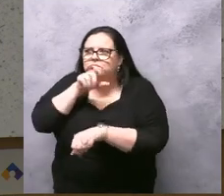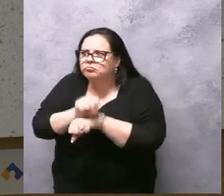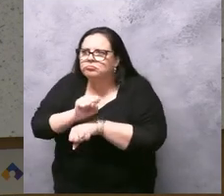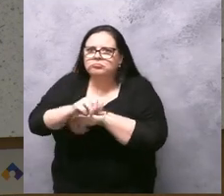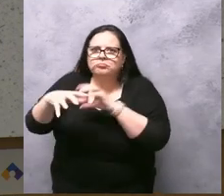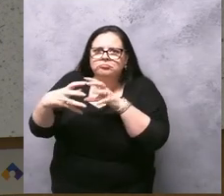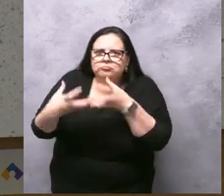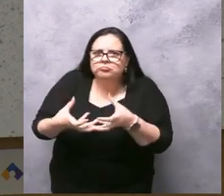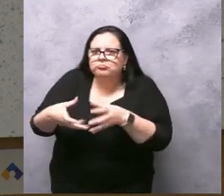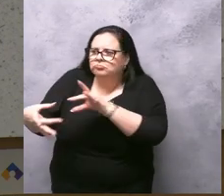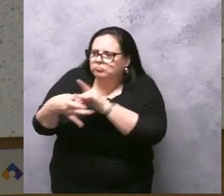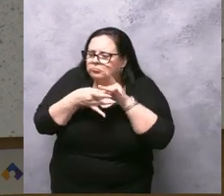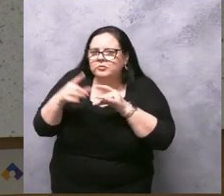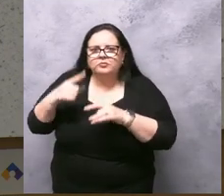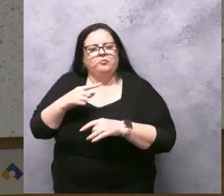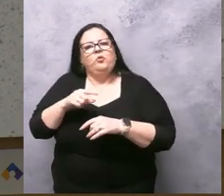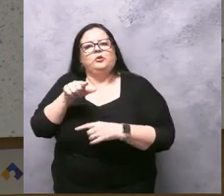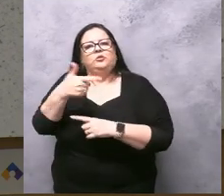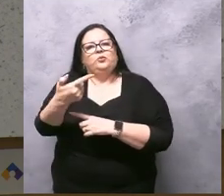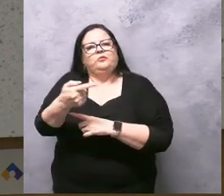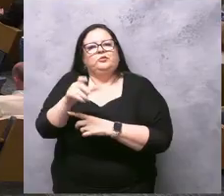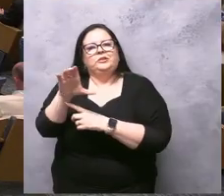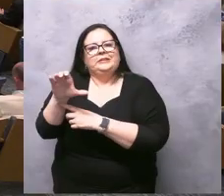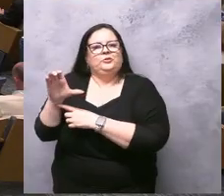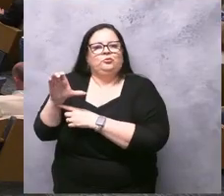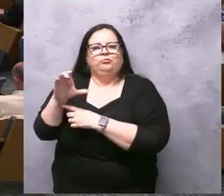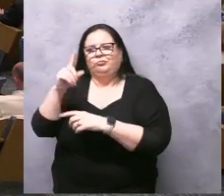to be 21st century global leaders.